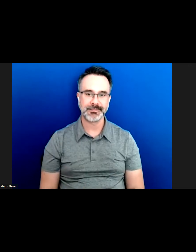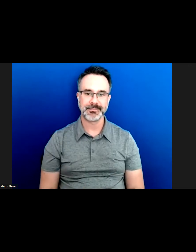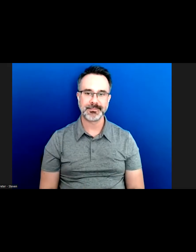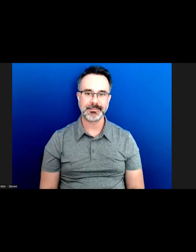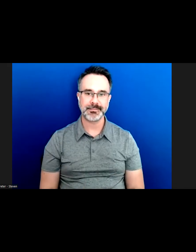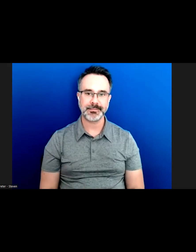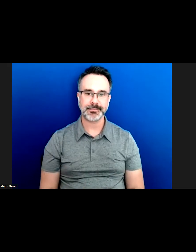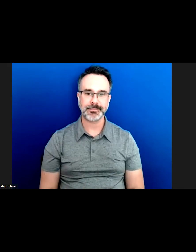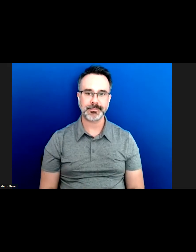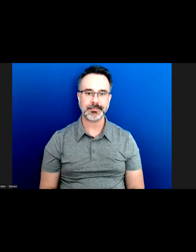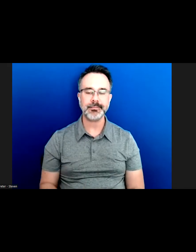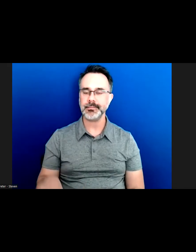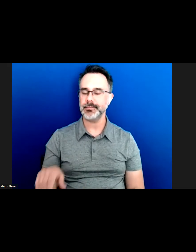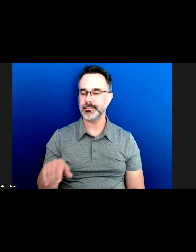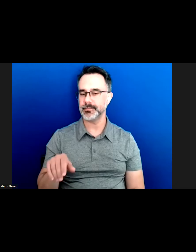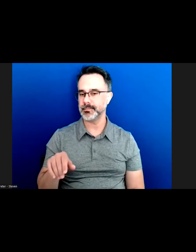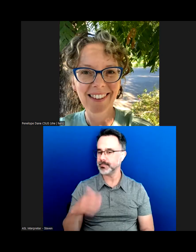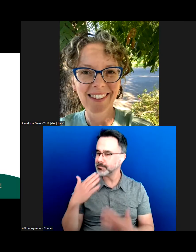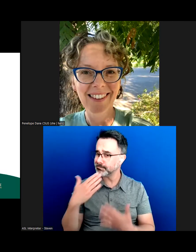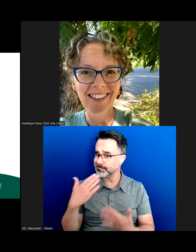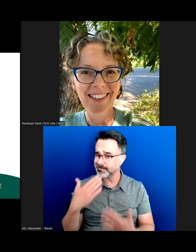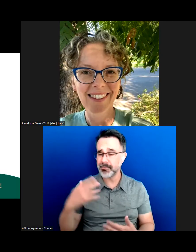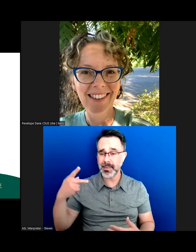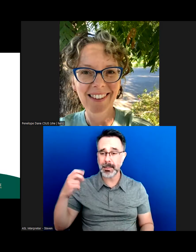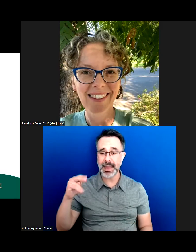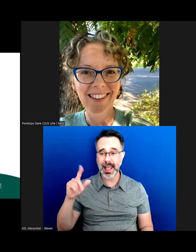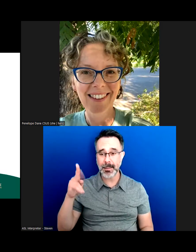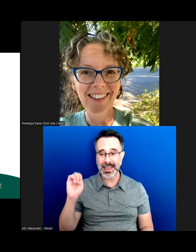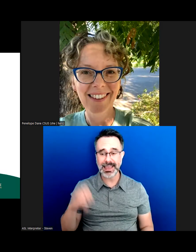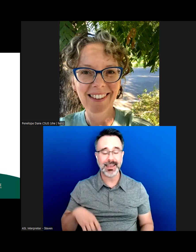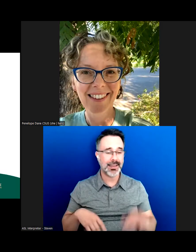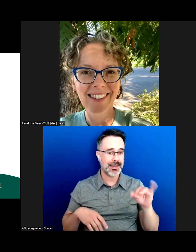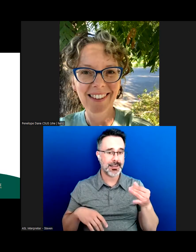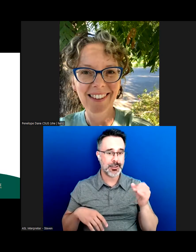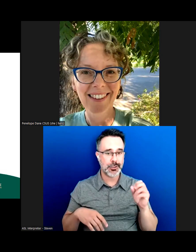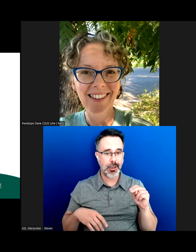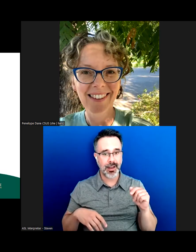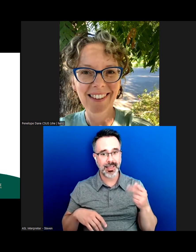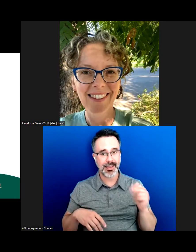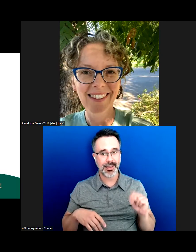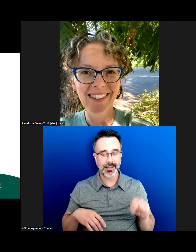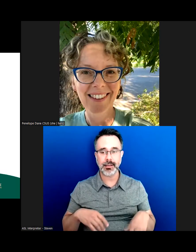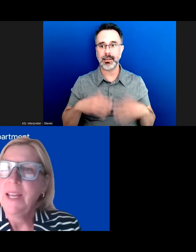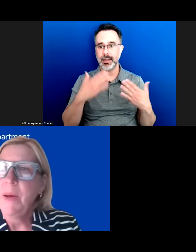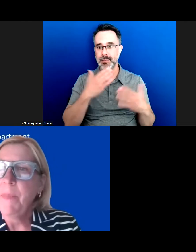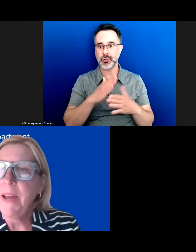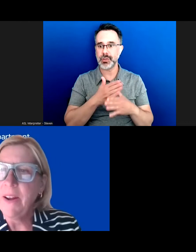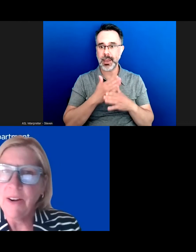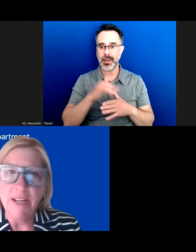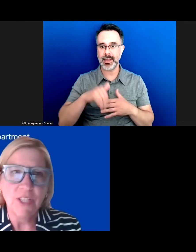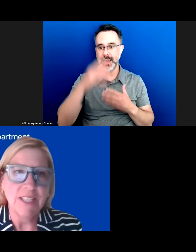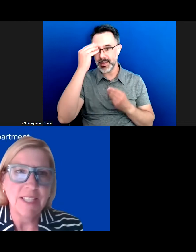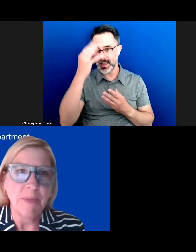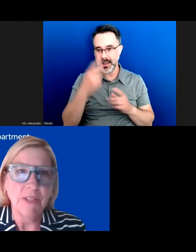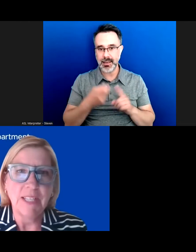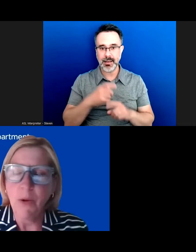Thank you very much, Penelope and Jonathan. Thank you for sharing the data that was produced by our